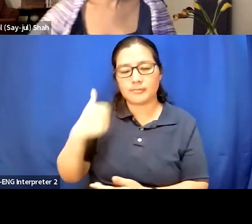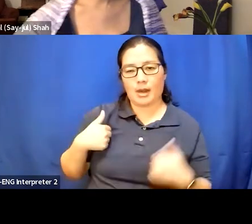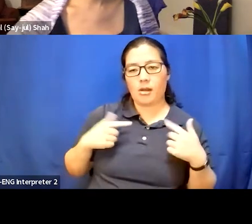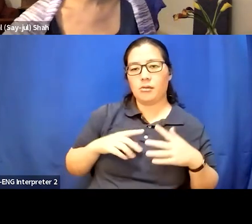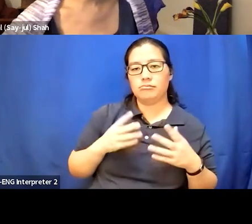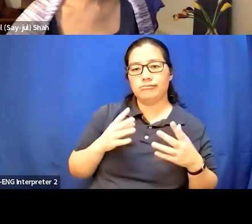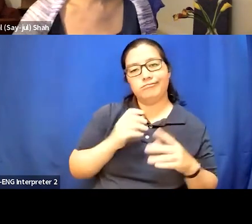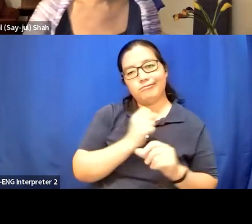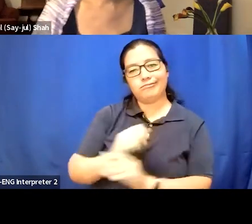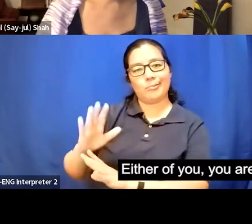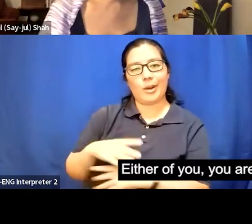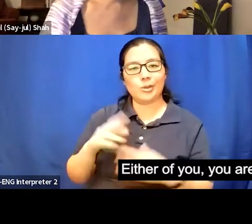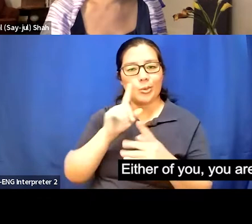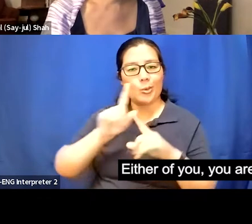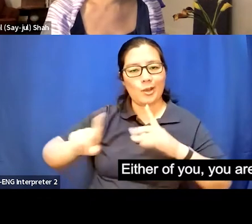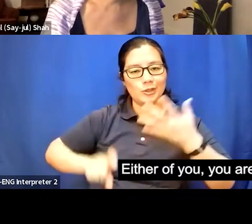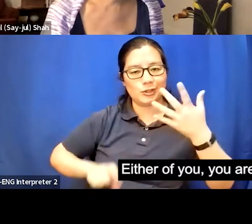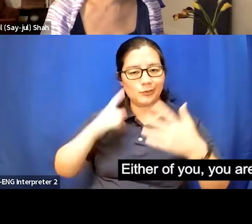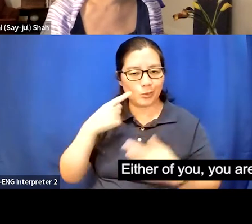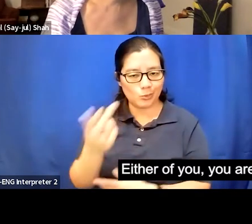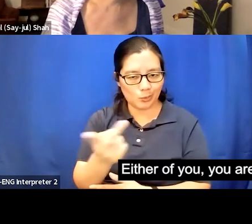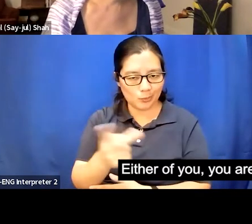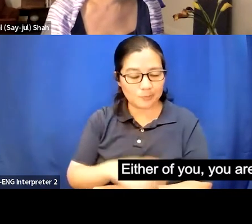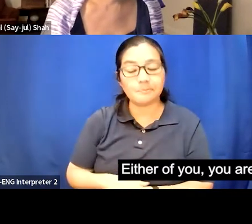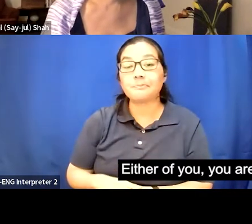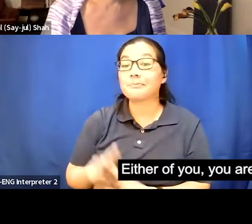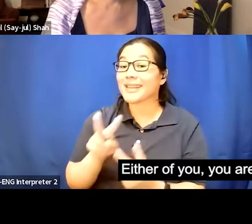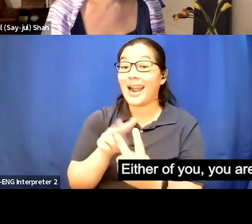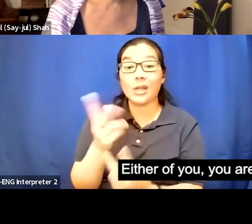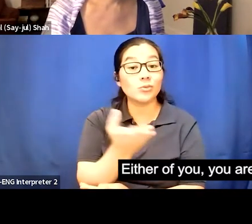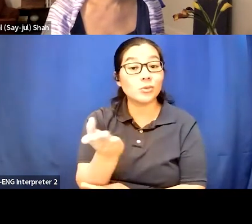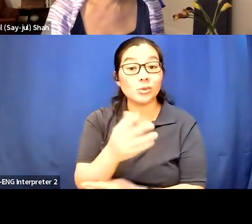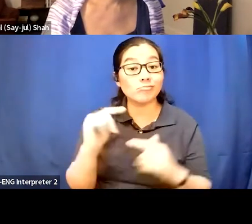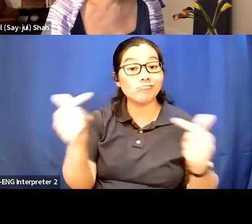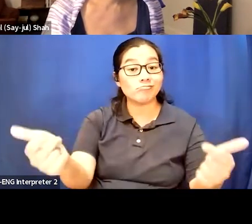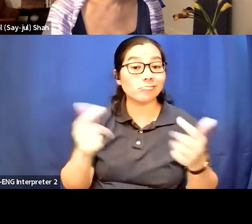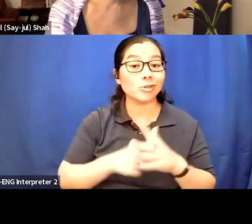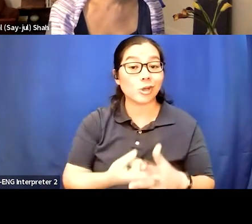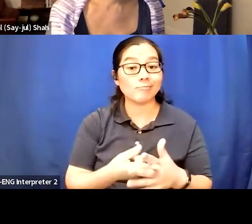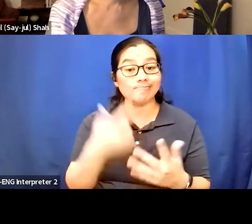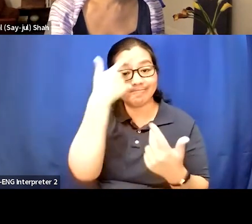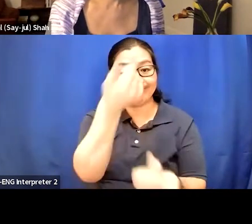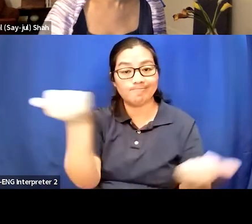prepared. Either of you, you're welcome to take it away.